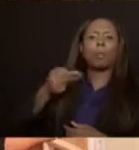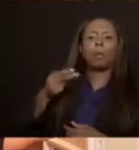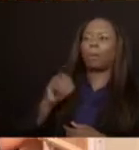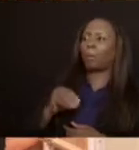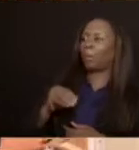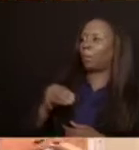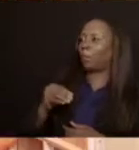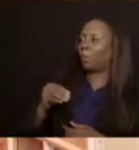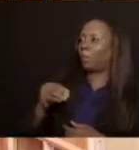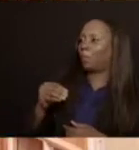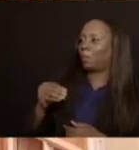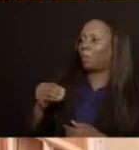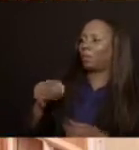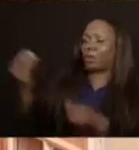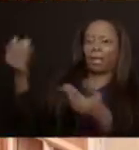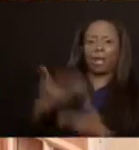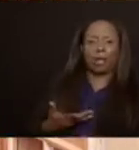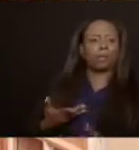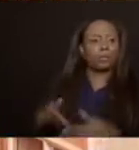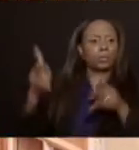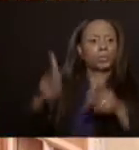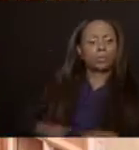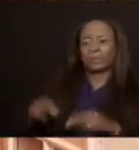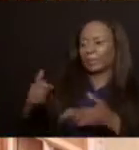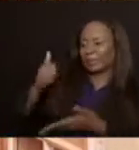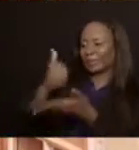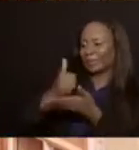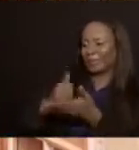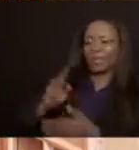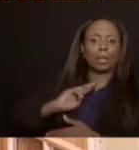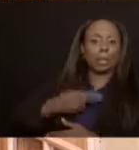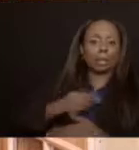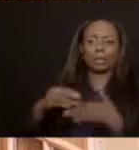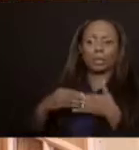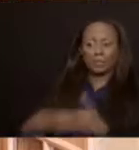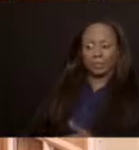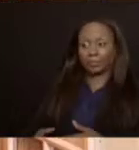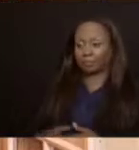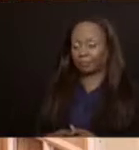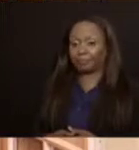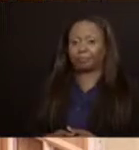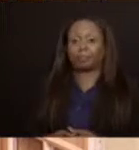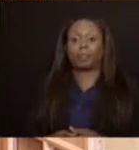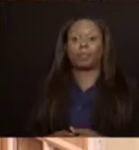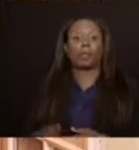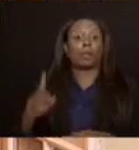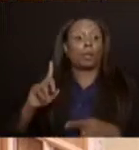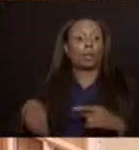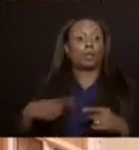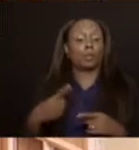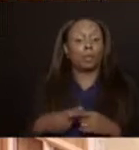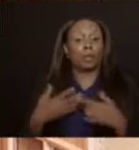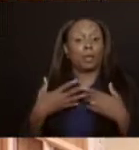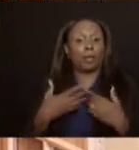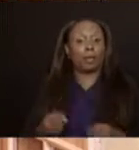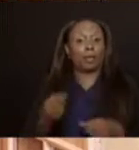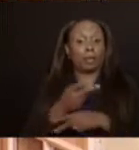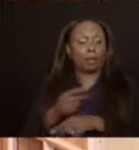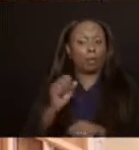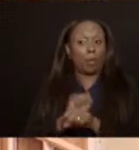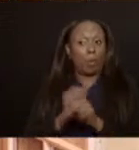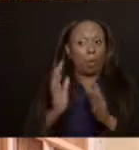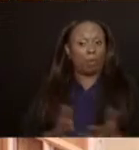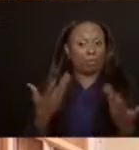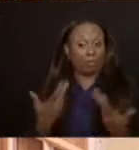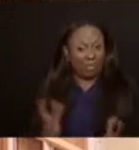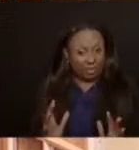has also worked with the Ministry of Health to help guide us on this. After they finish the healthcare workers, I expect that